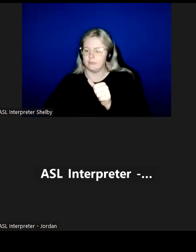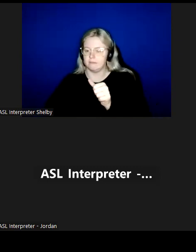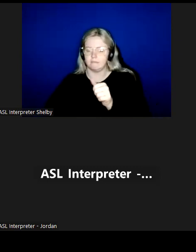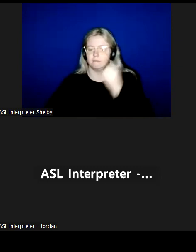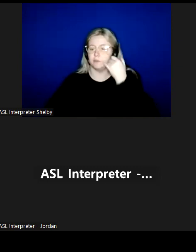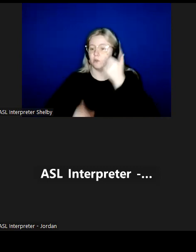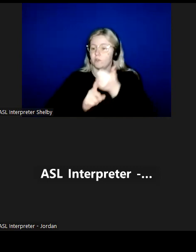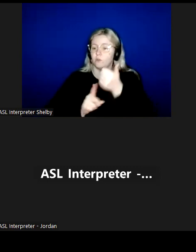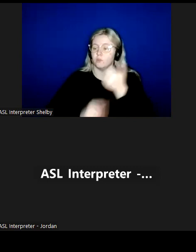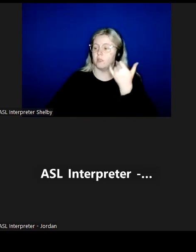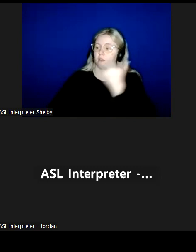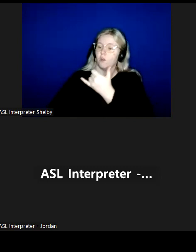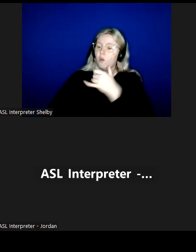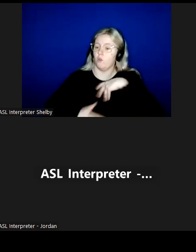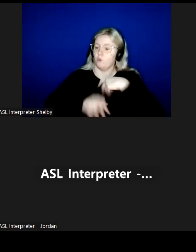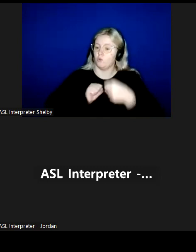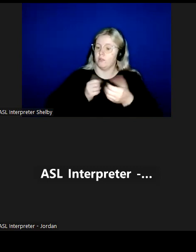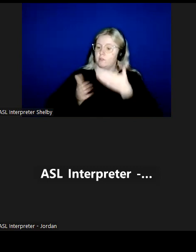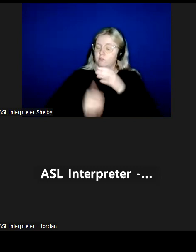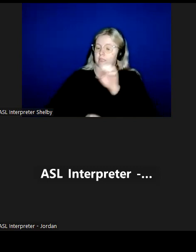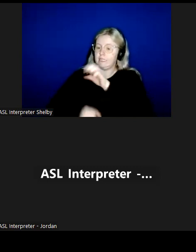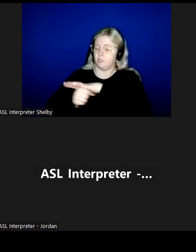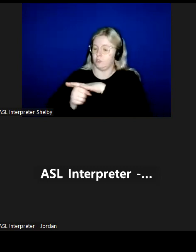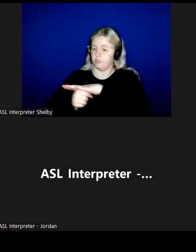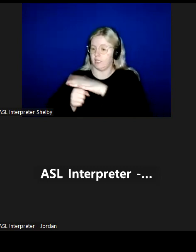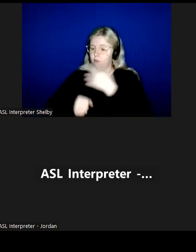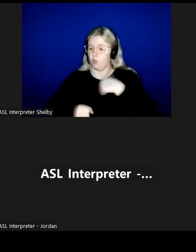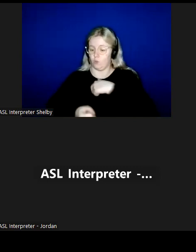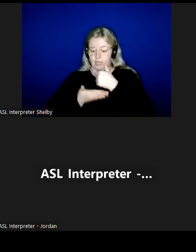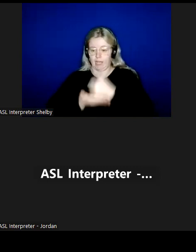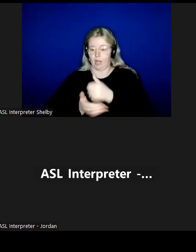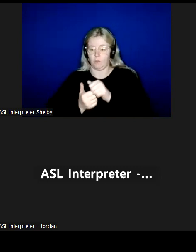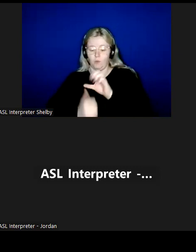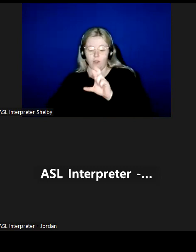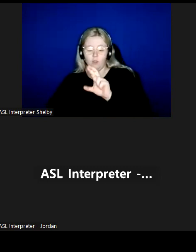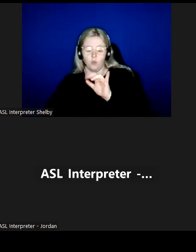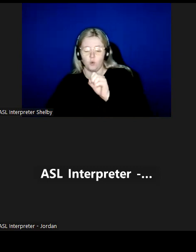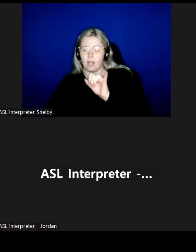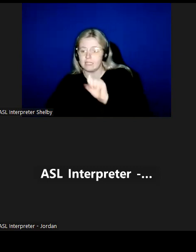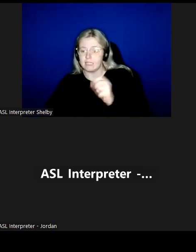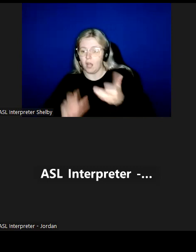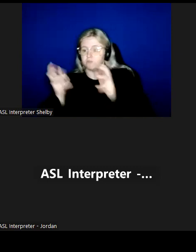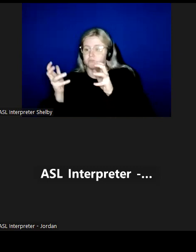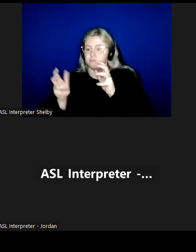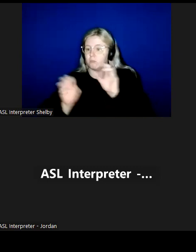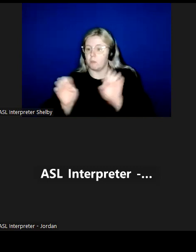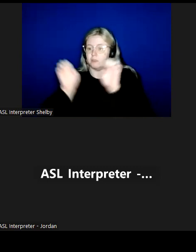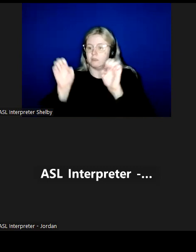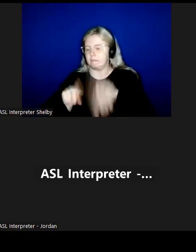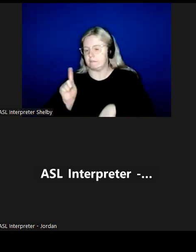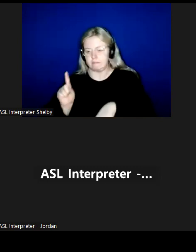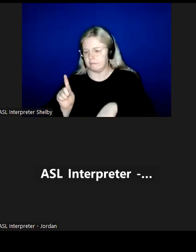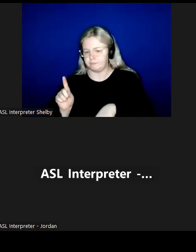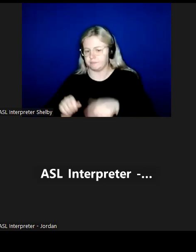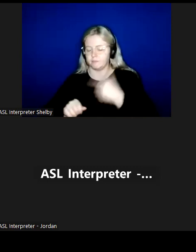the Eastern Zone, again, we're not a crisis line, we're a counseling service. We often have some wait lists that we